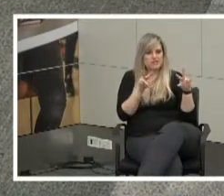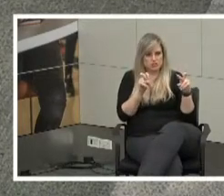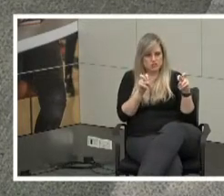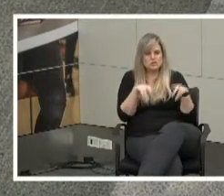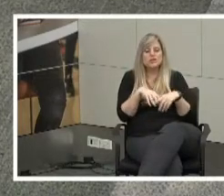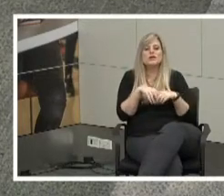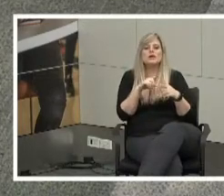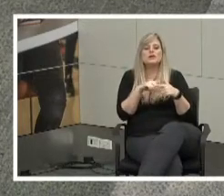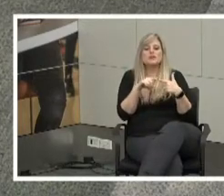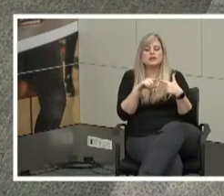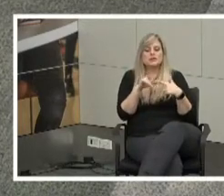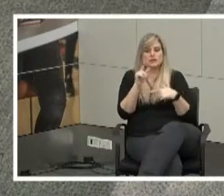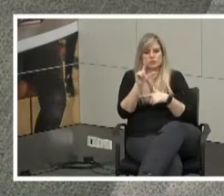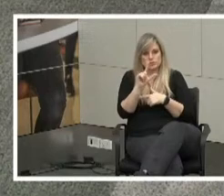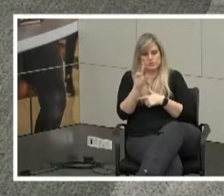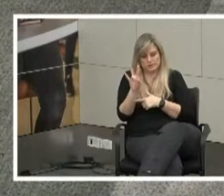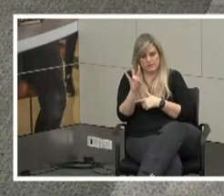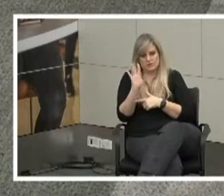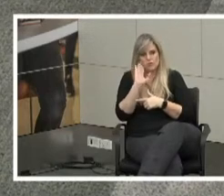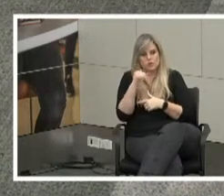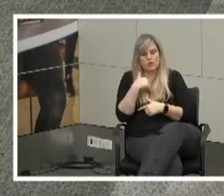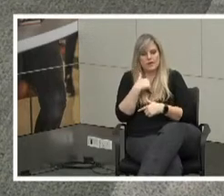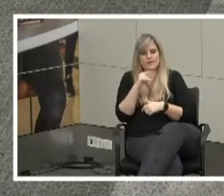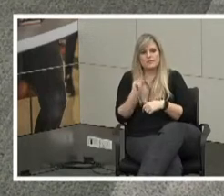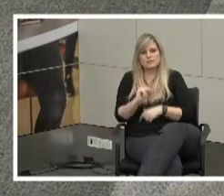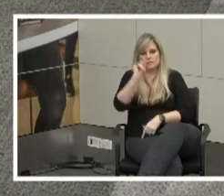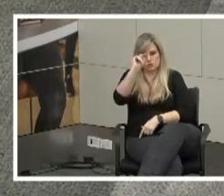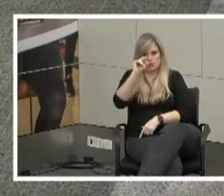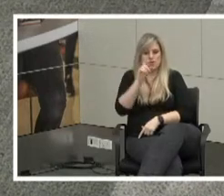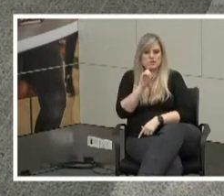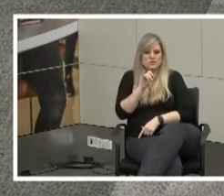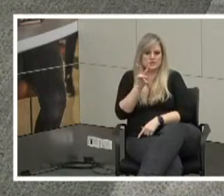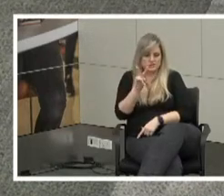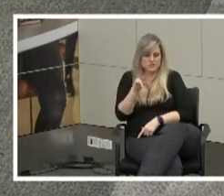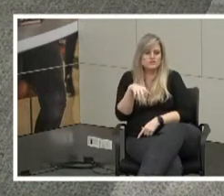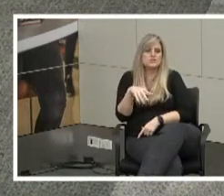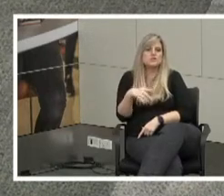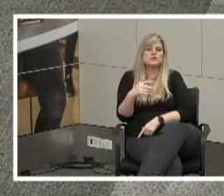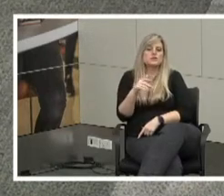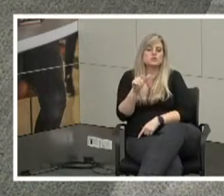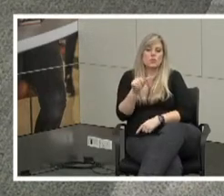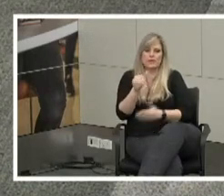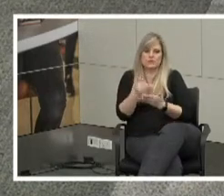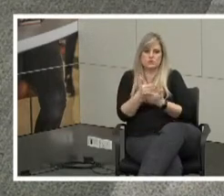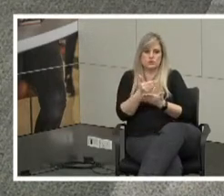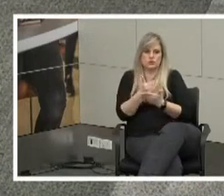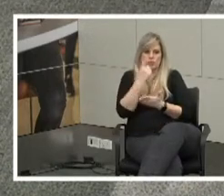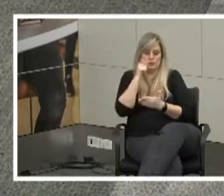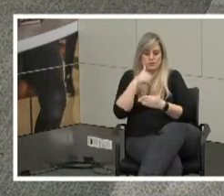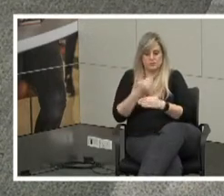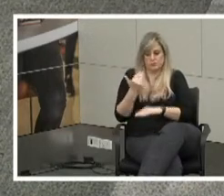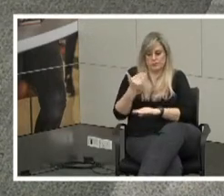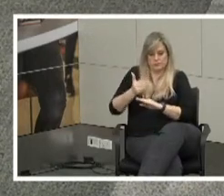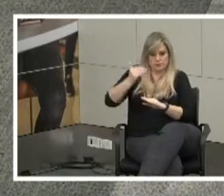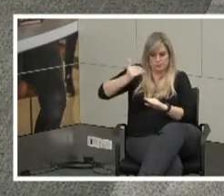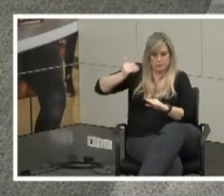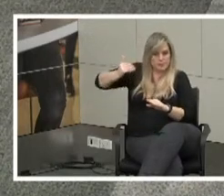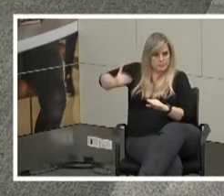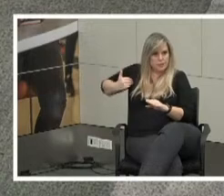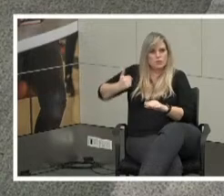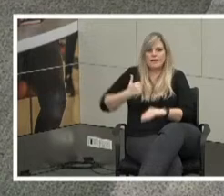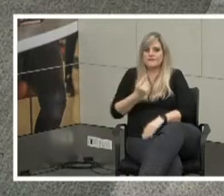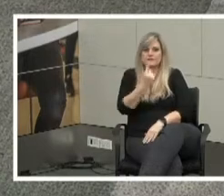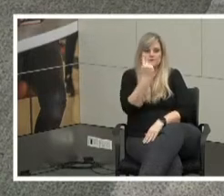the 27th we will have our North Division Summit and that's new because in previous years they had